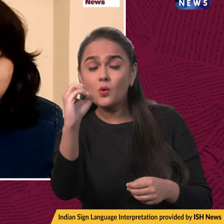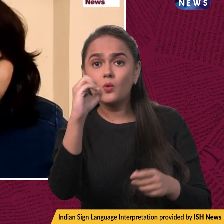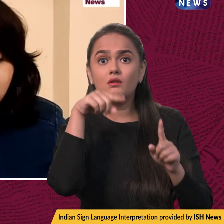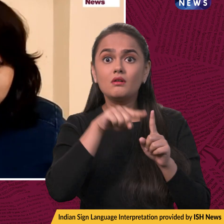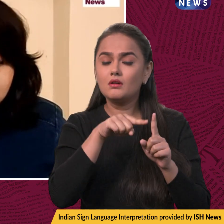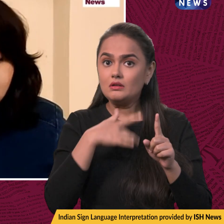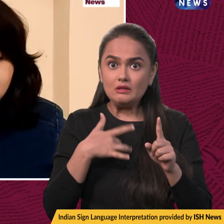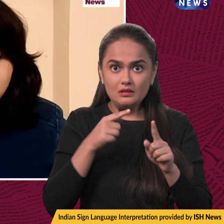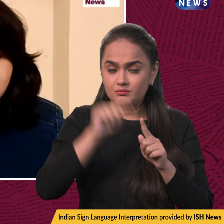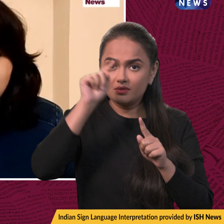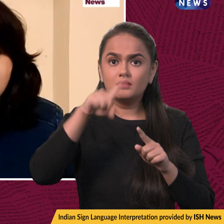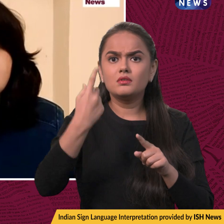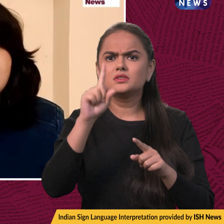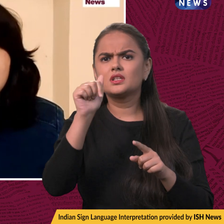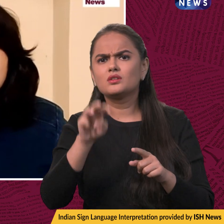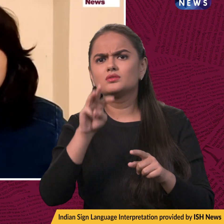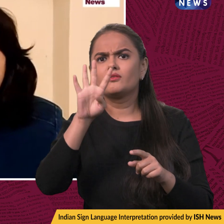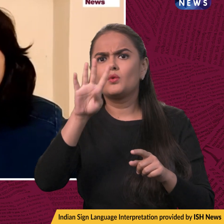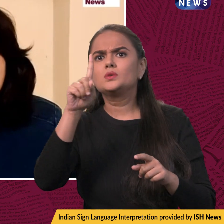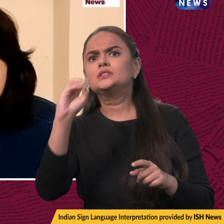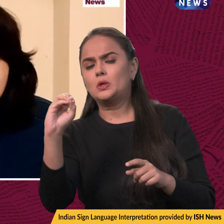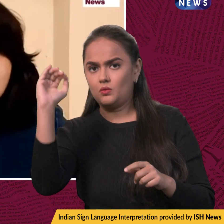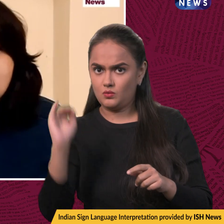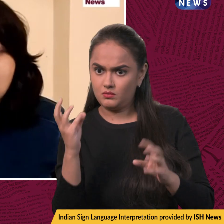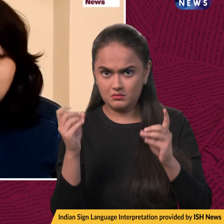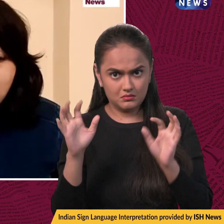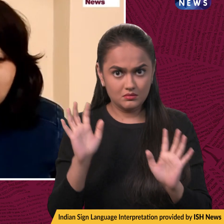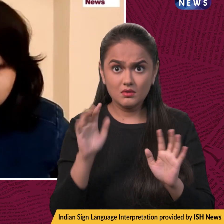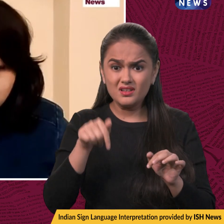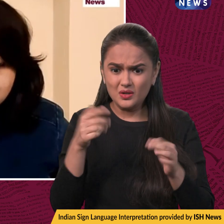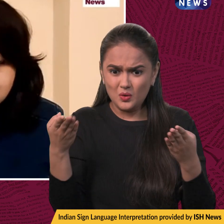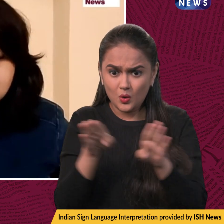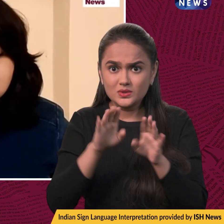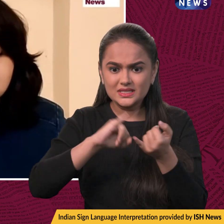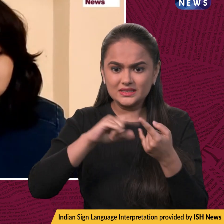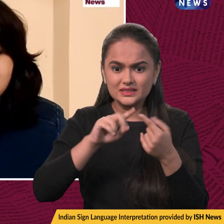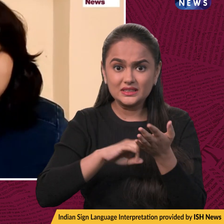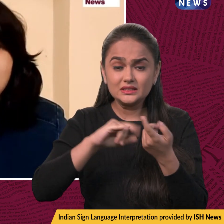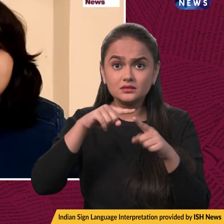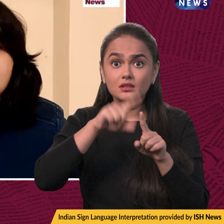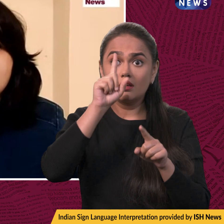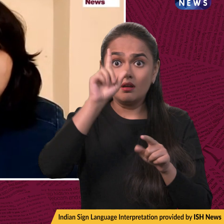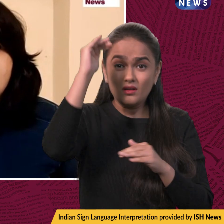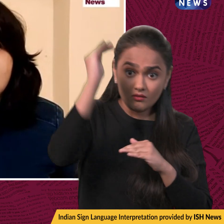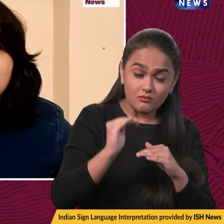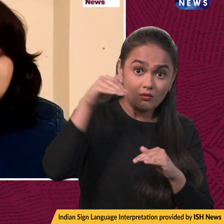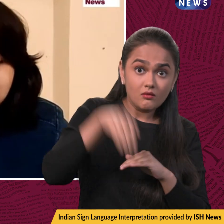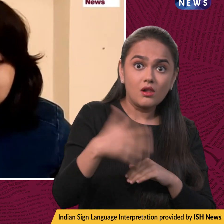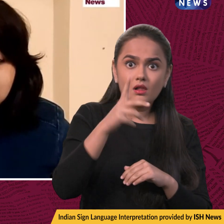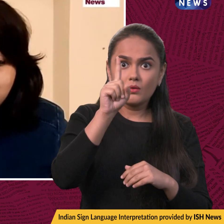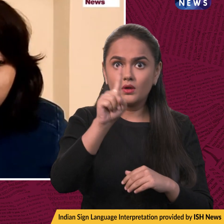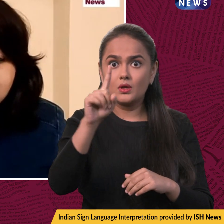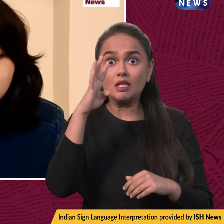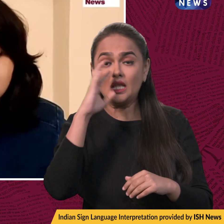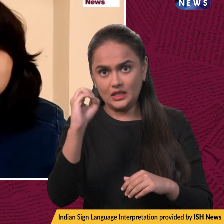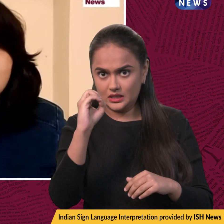16,450 to hit an intraday low of 16,410. Now, at closing, the Sensex fell